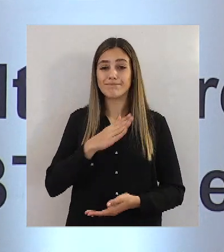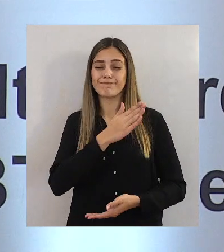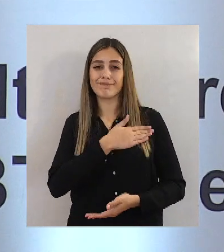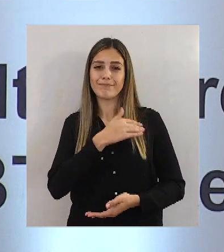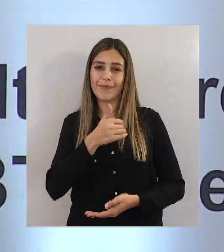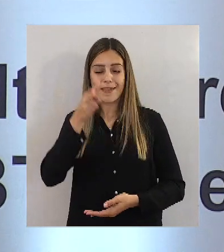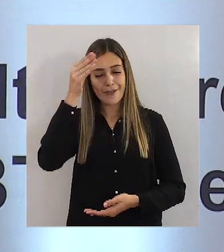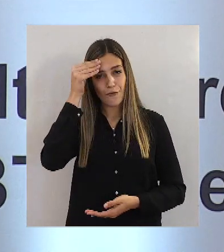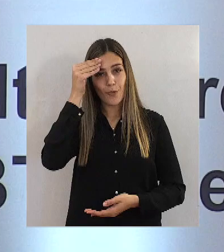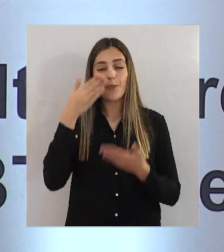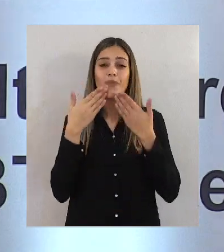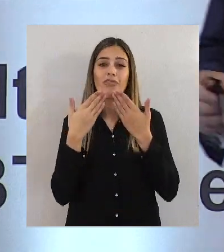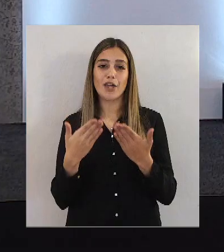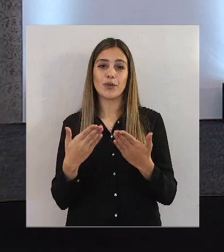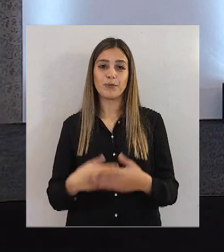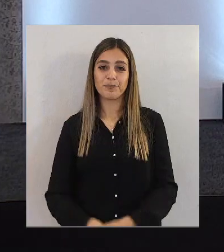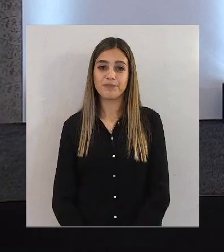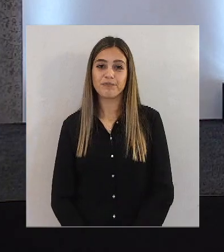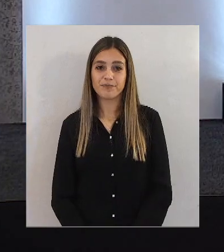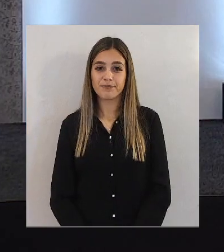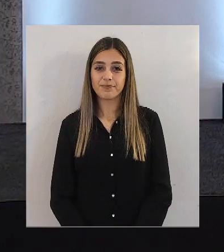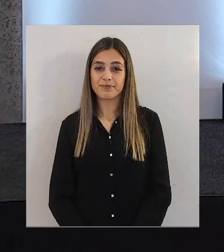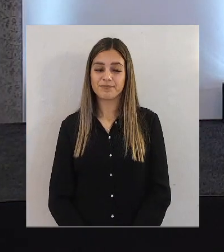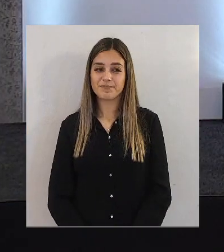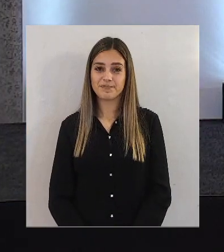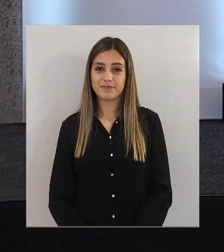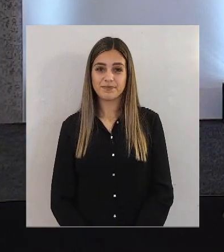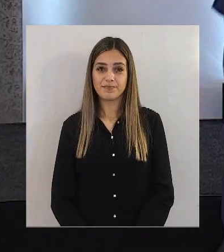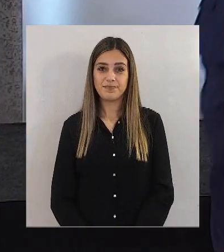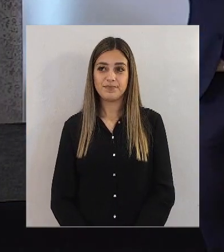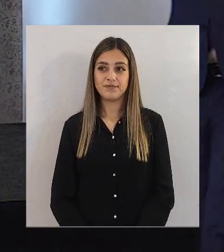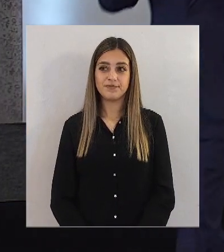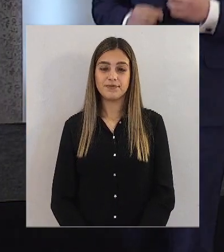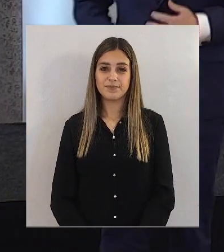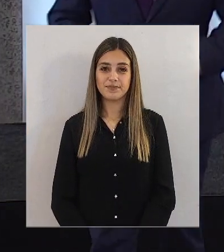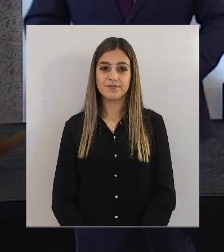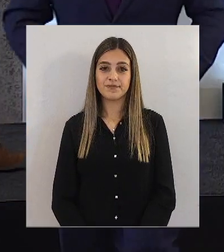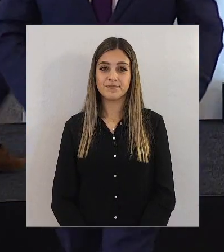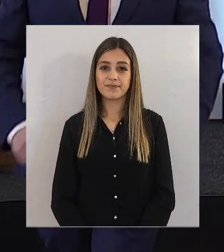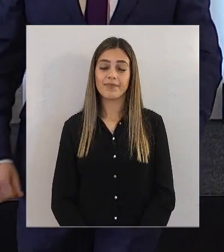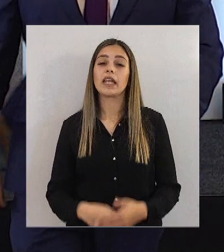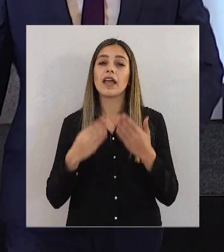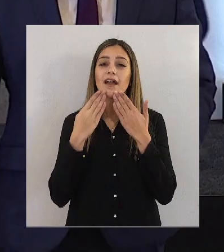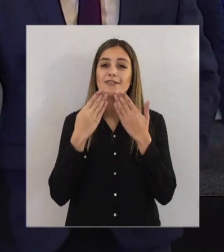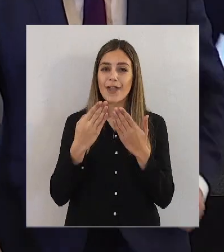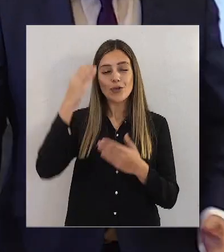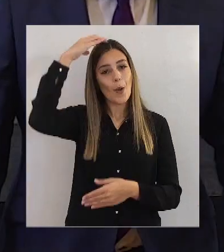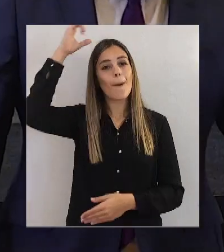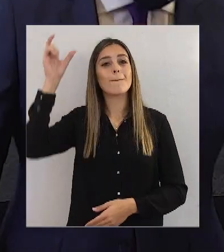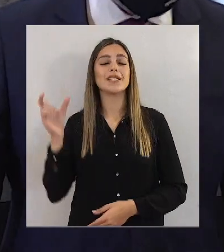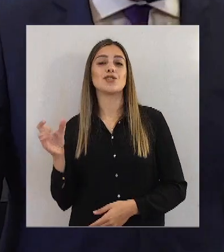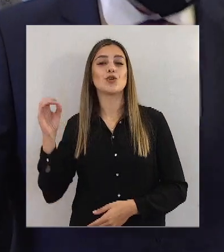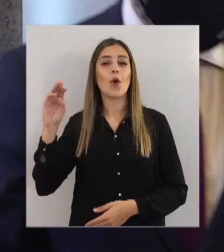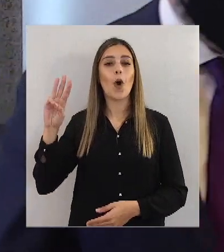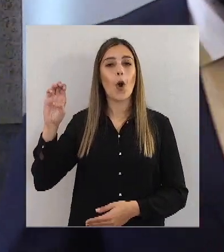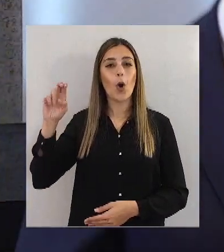Thank you so much. Thank you so much, Honourable Owen Bonici, for